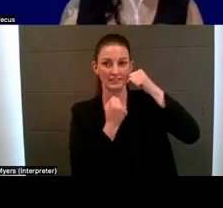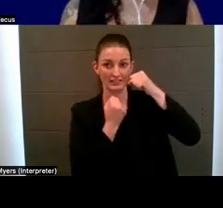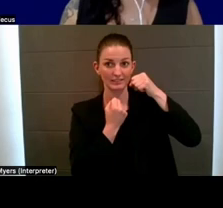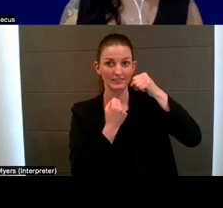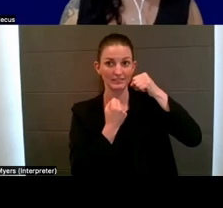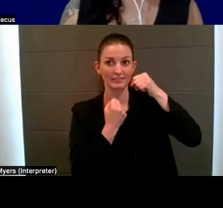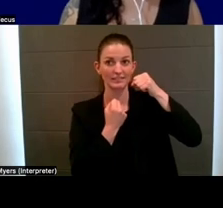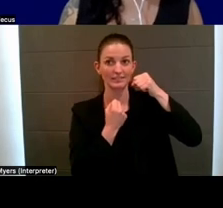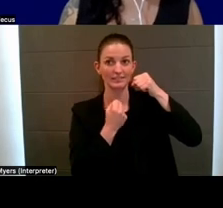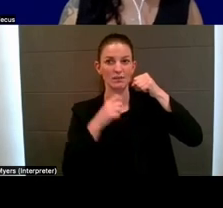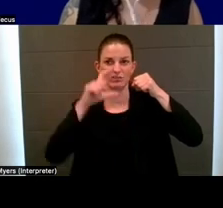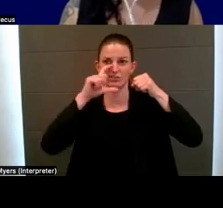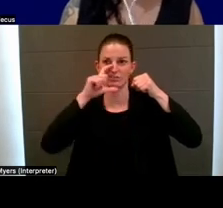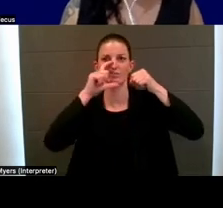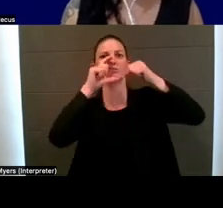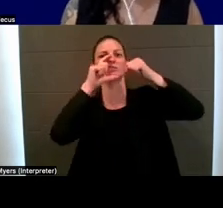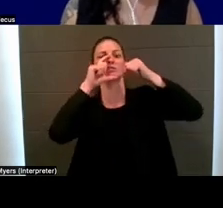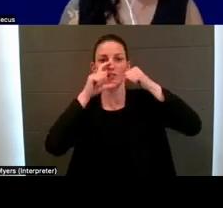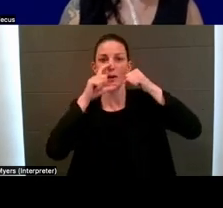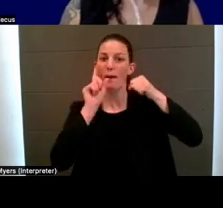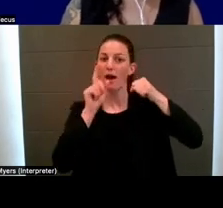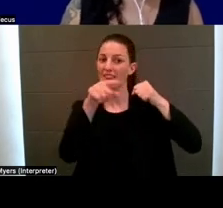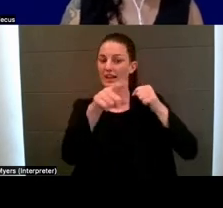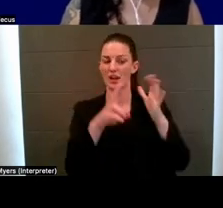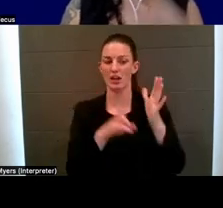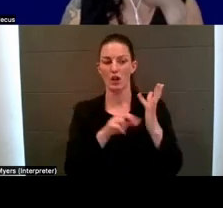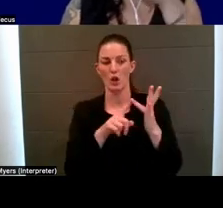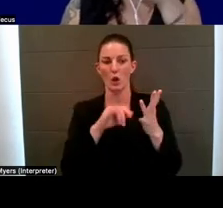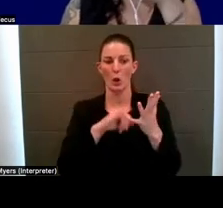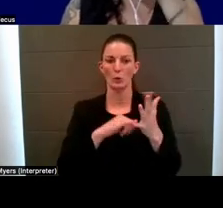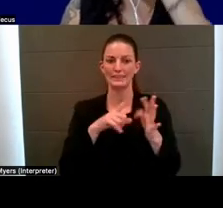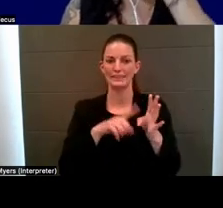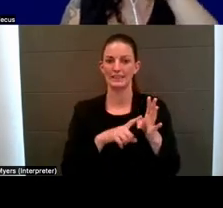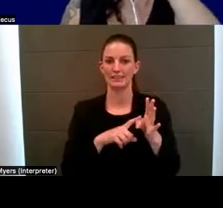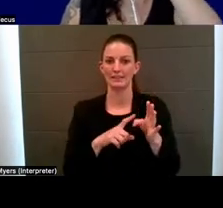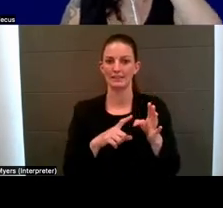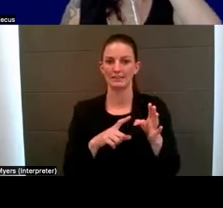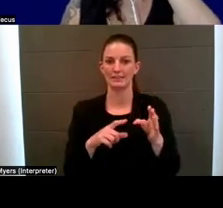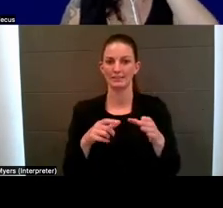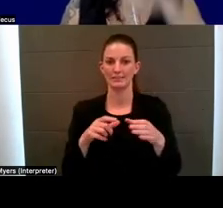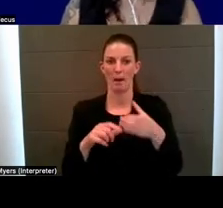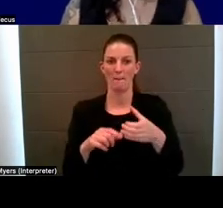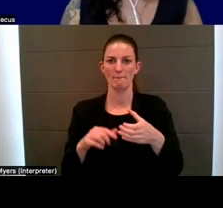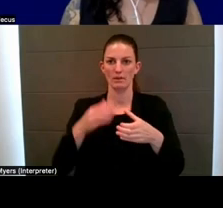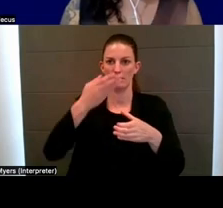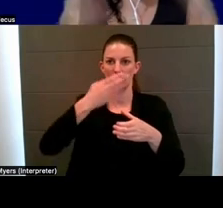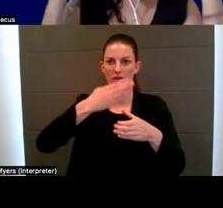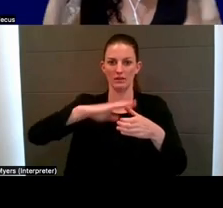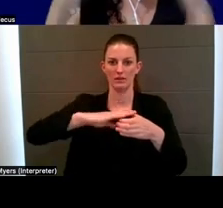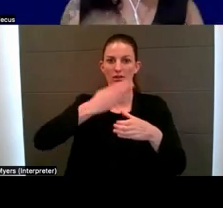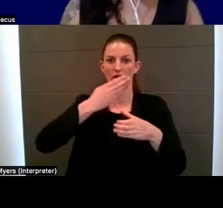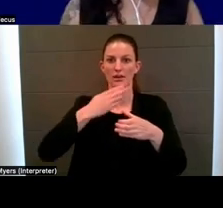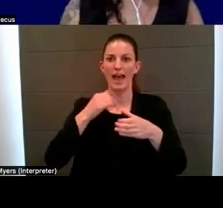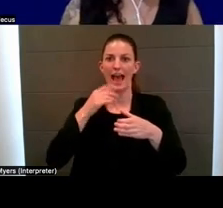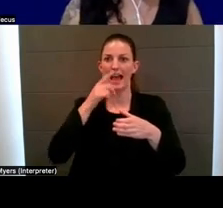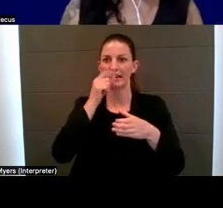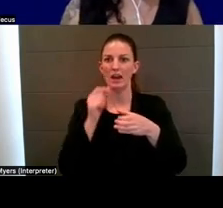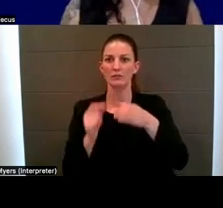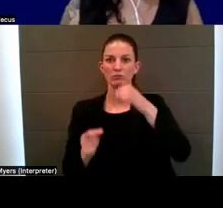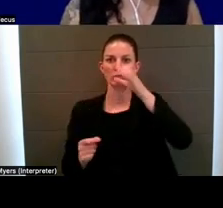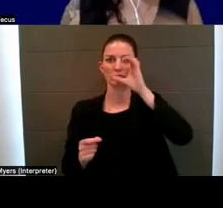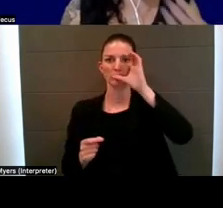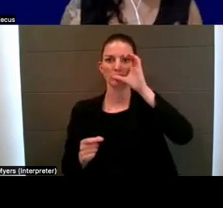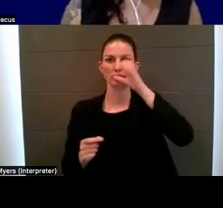tip back. With a nosy cup, which unfortunately I don't have one, you can tip the cup like this and the child's head can stay in the